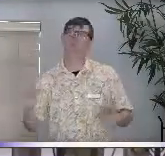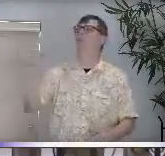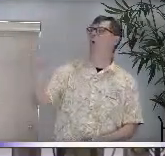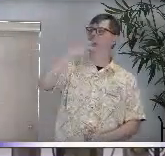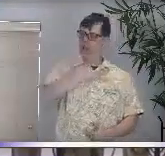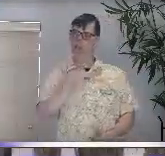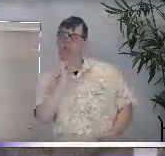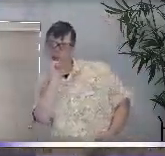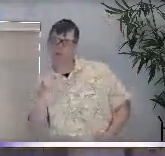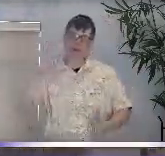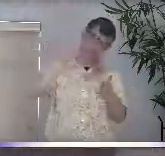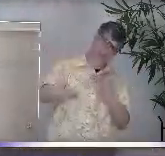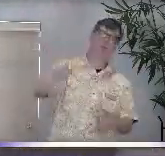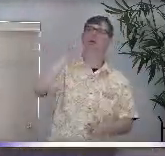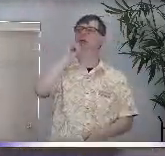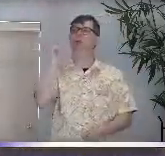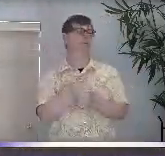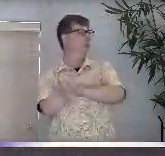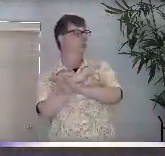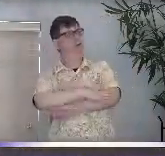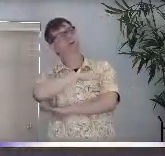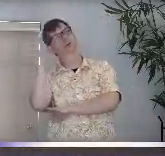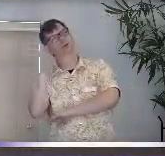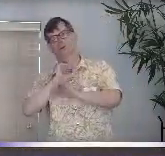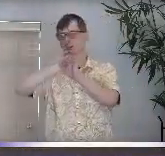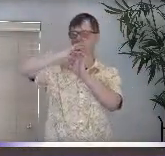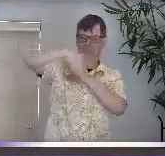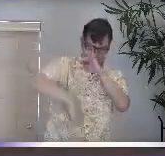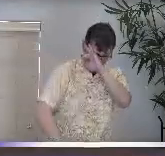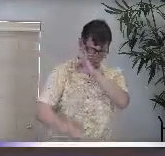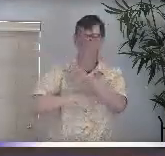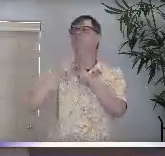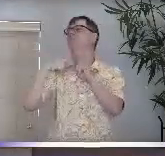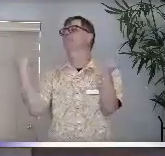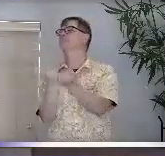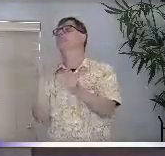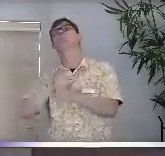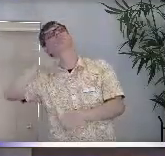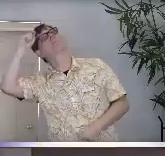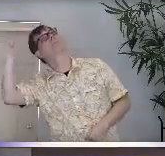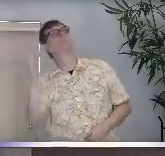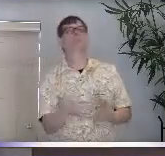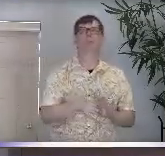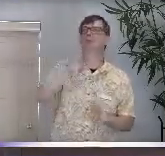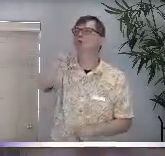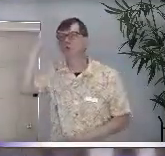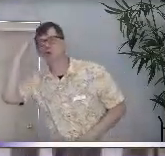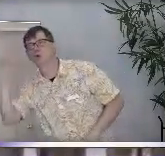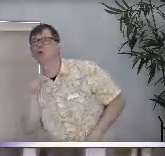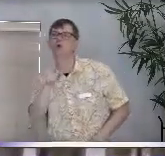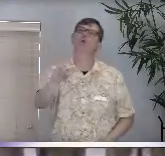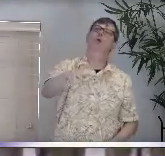we're going to have days where we hit the mark, and we're going to have days where we miss them. And what's the most important thing is for you to know that you are